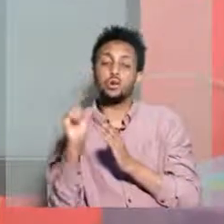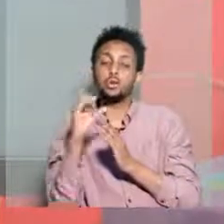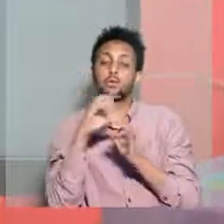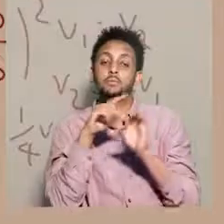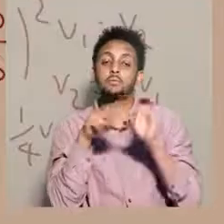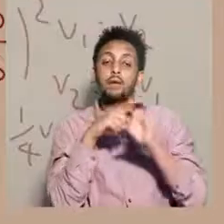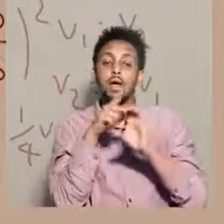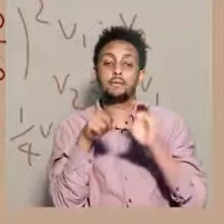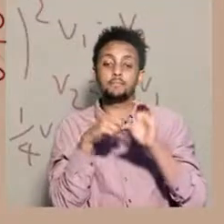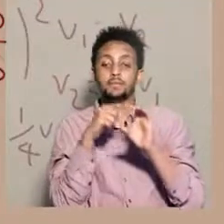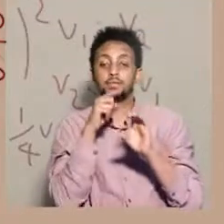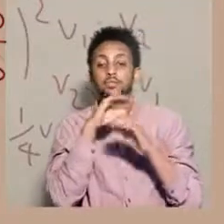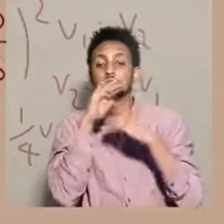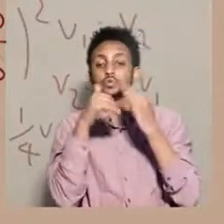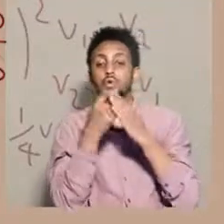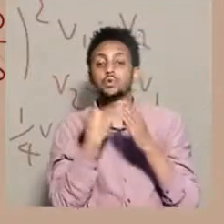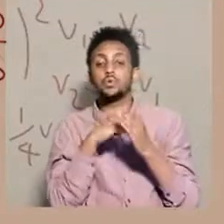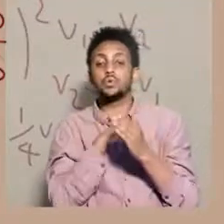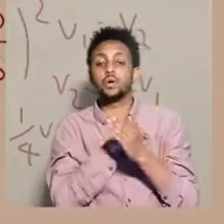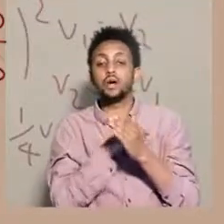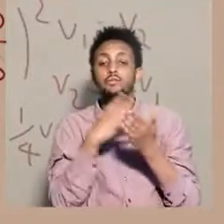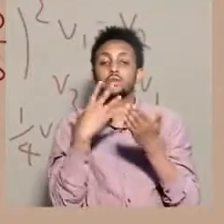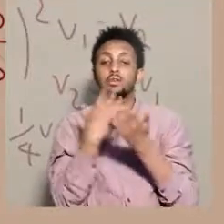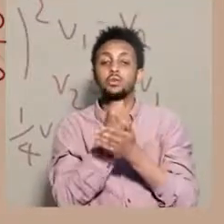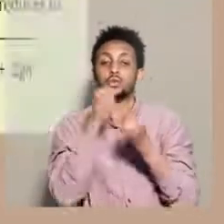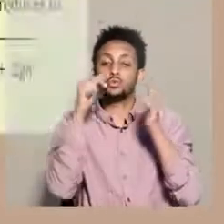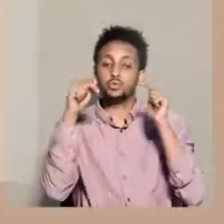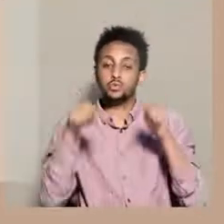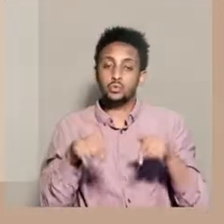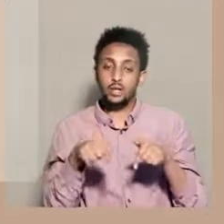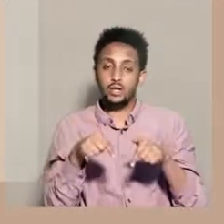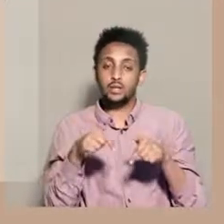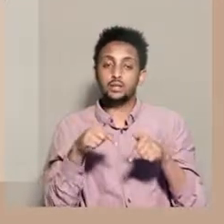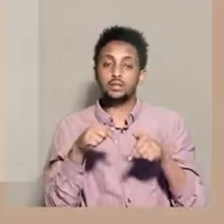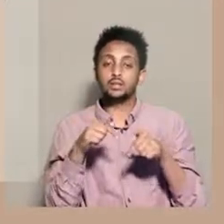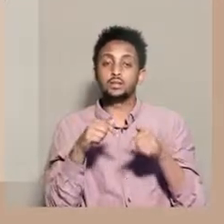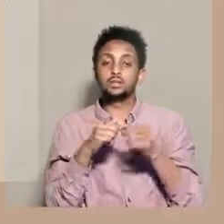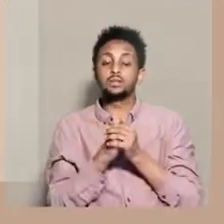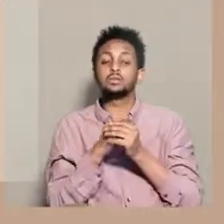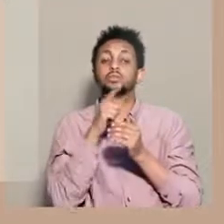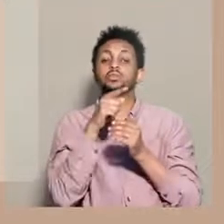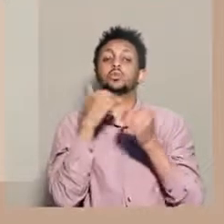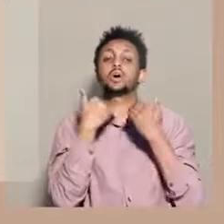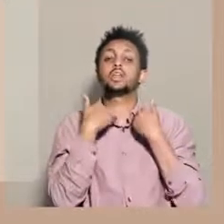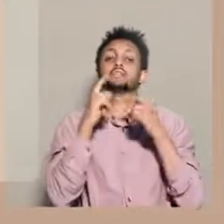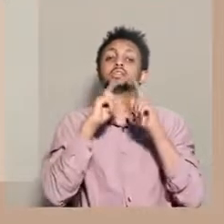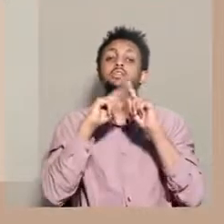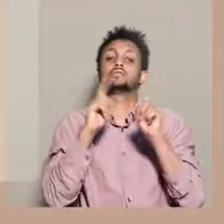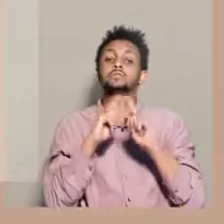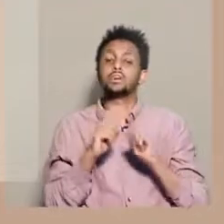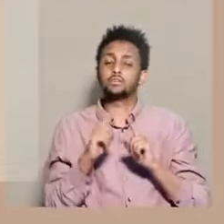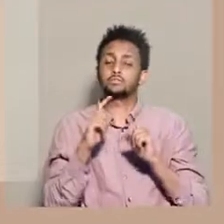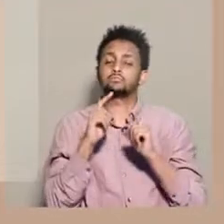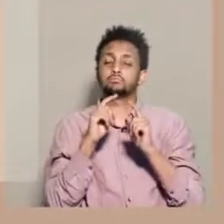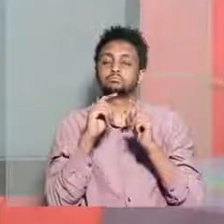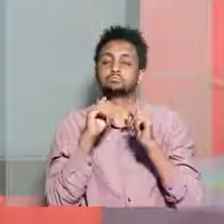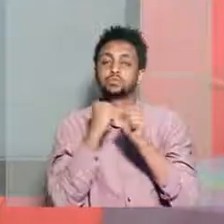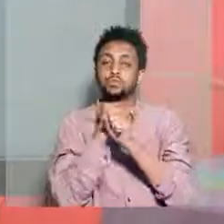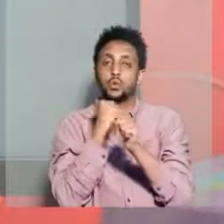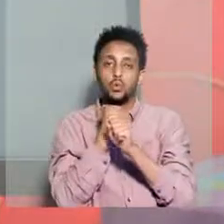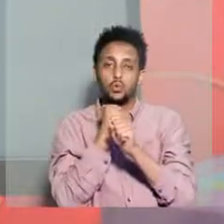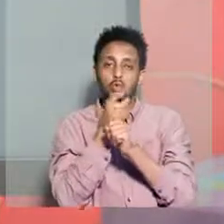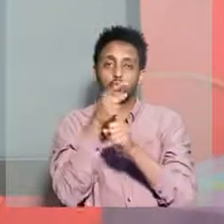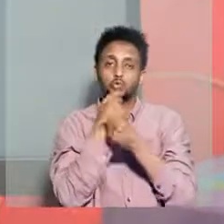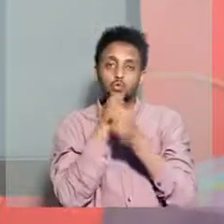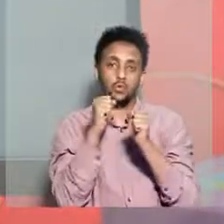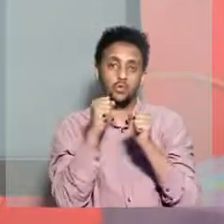pipe. So this is all that I've got for today. You can have different problems. You may